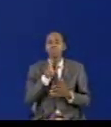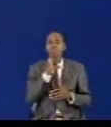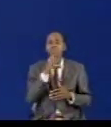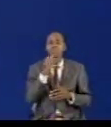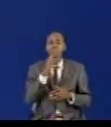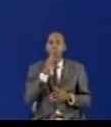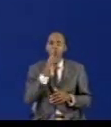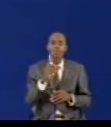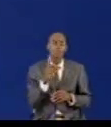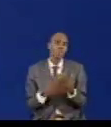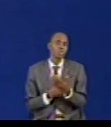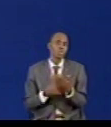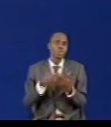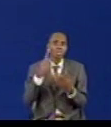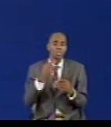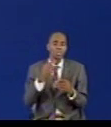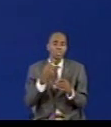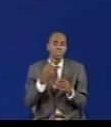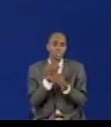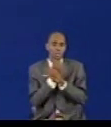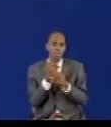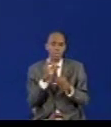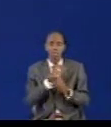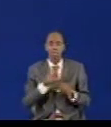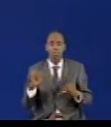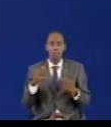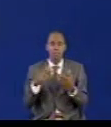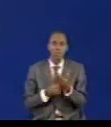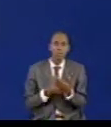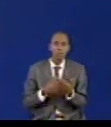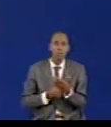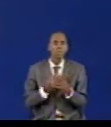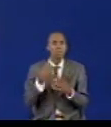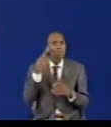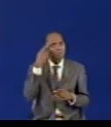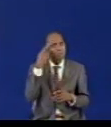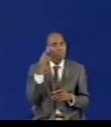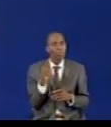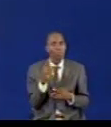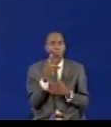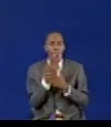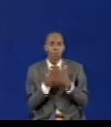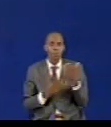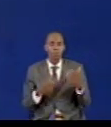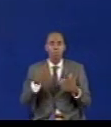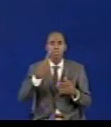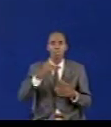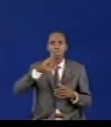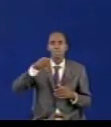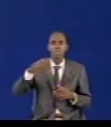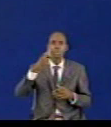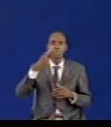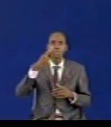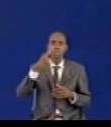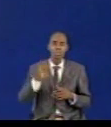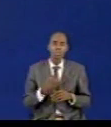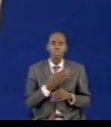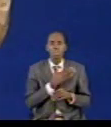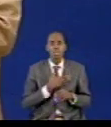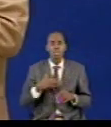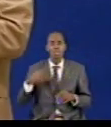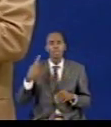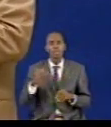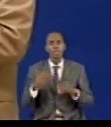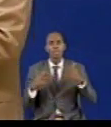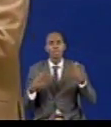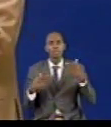gospel. The saving gospel for both the Jews and the Gentiles. Look